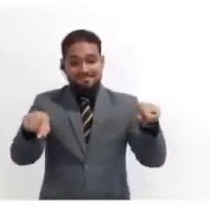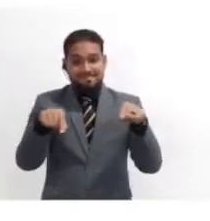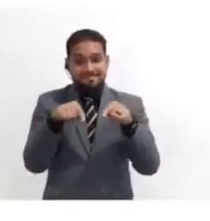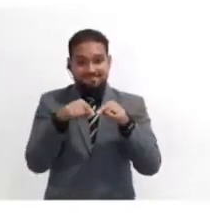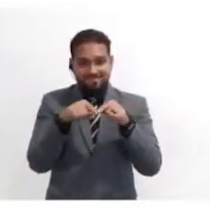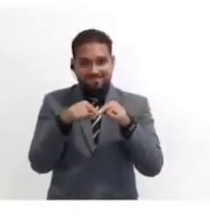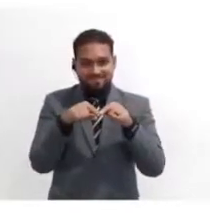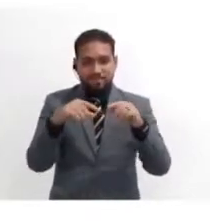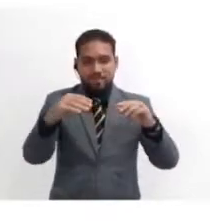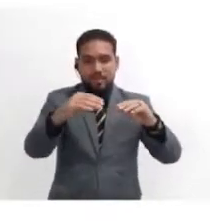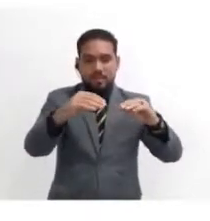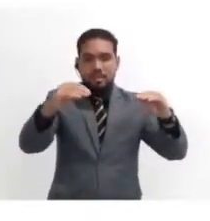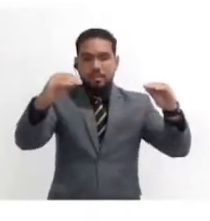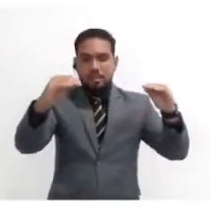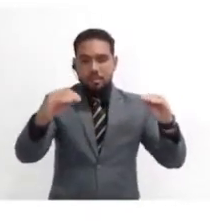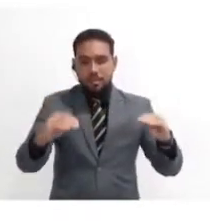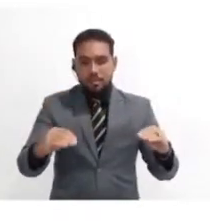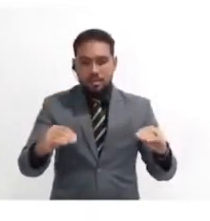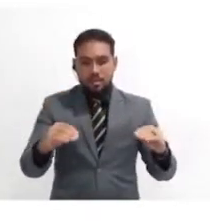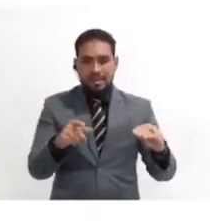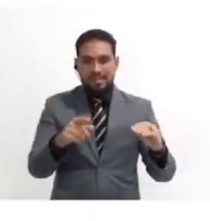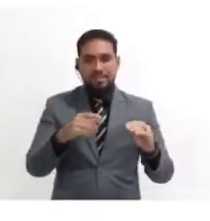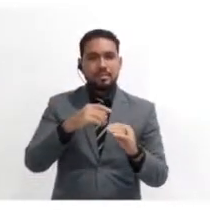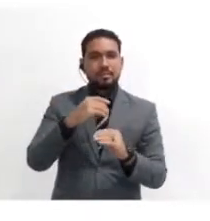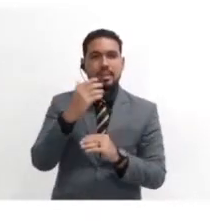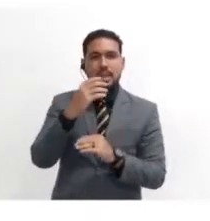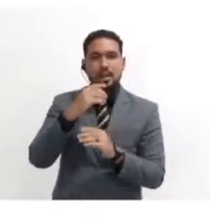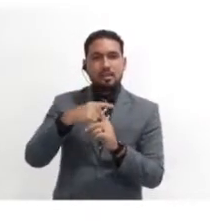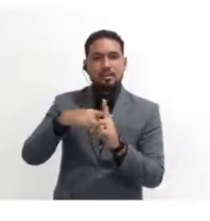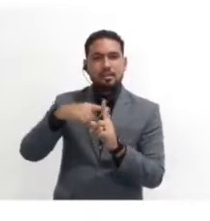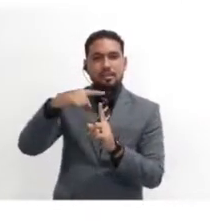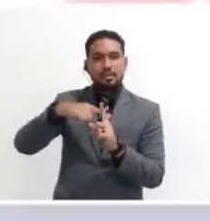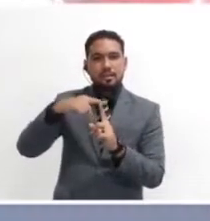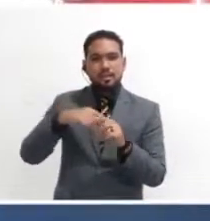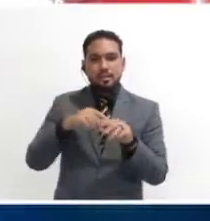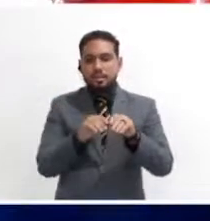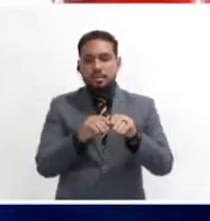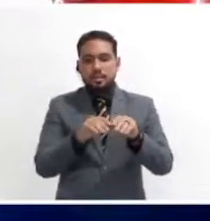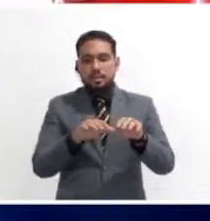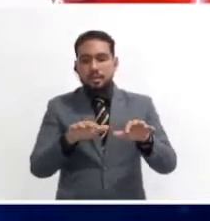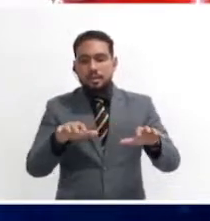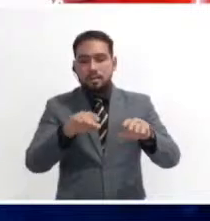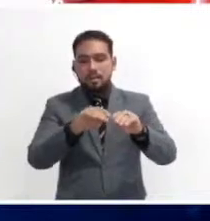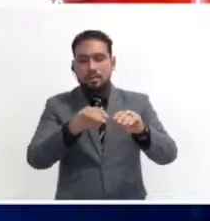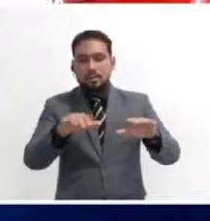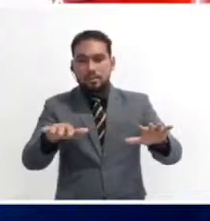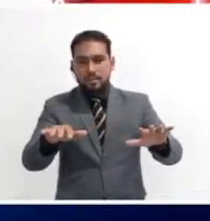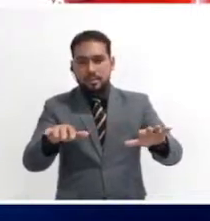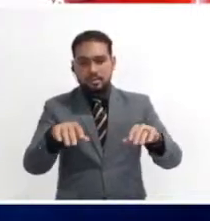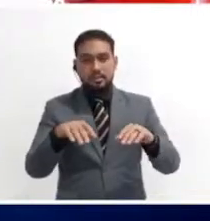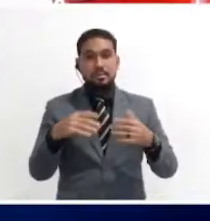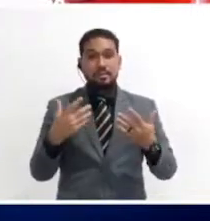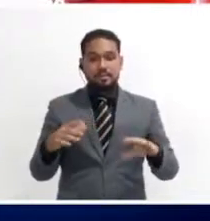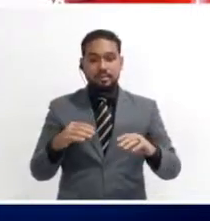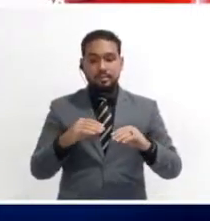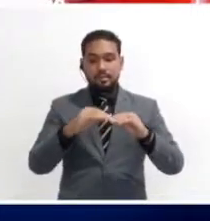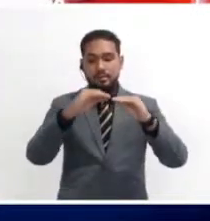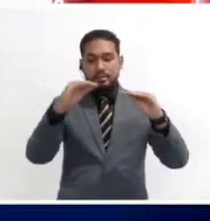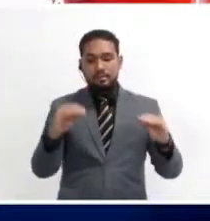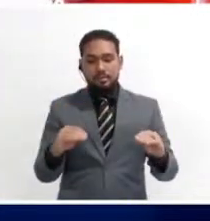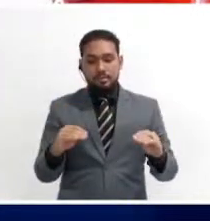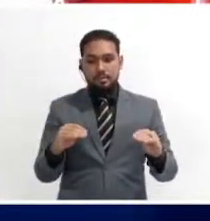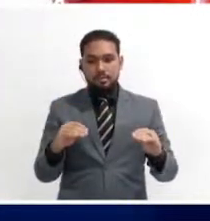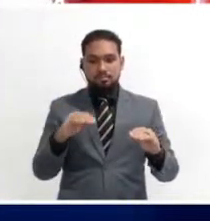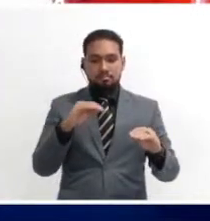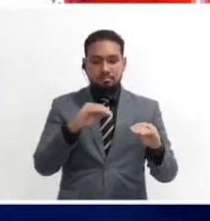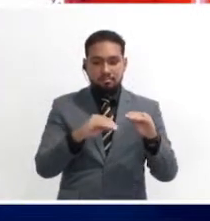spreader, and put package bumps on, so larger size solder balls, and then that finally would